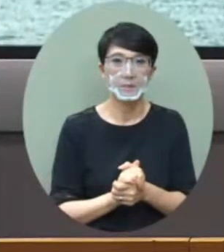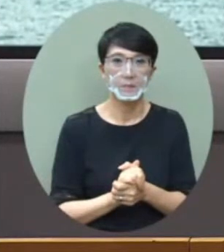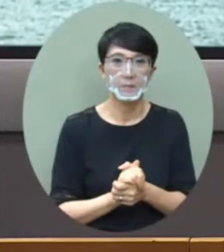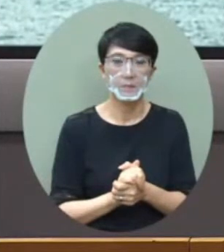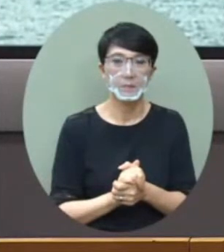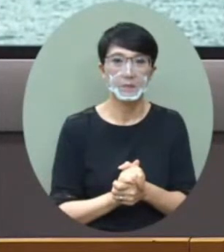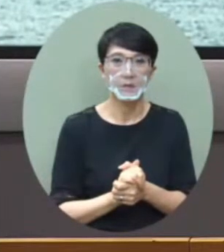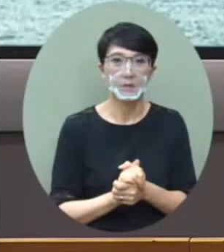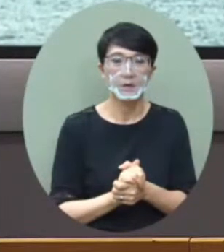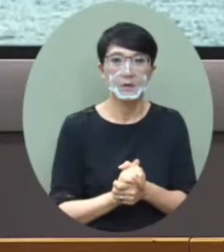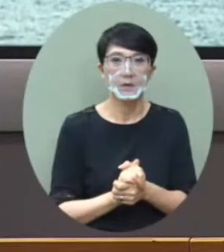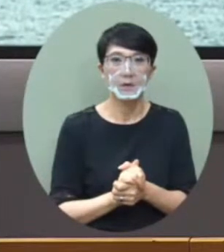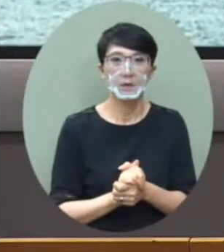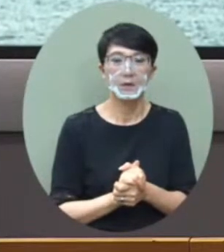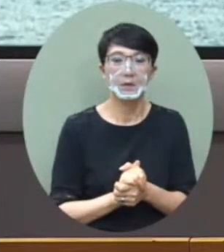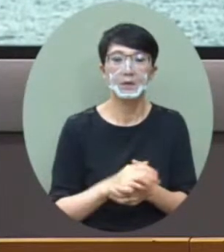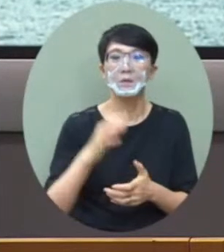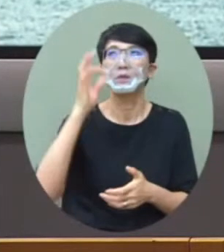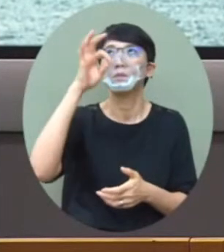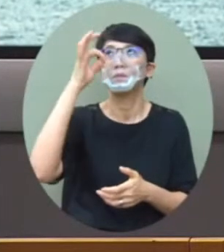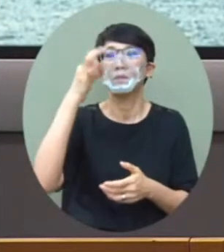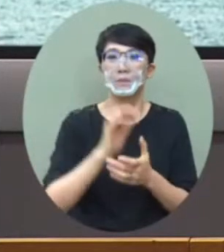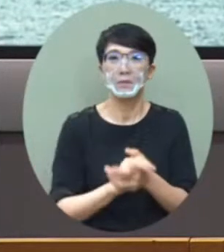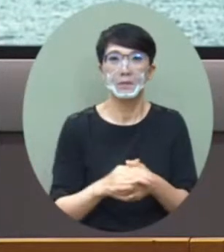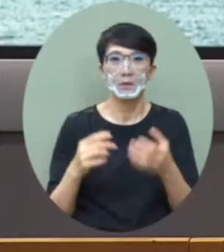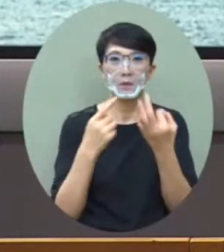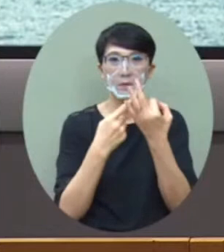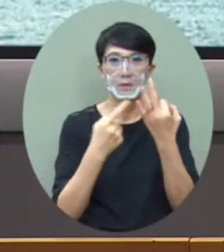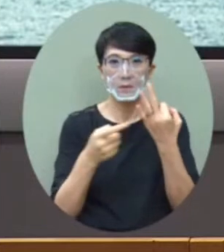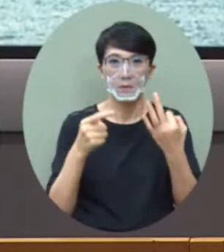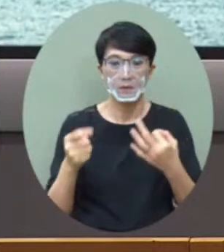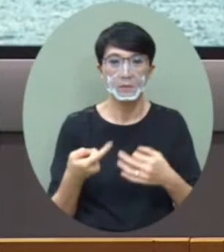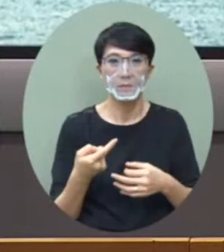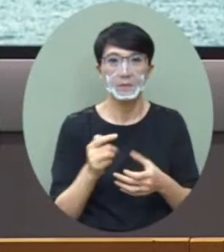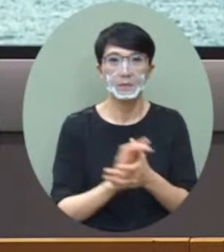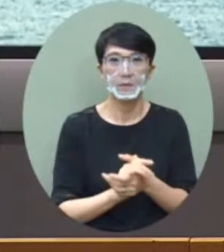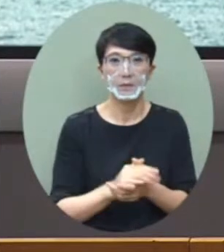649,454 cases were tested positive using PCR.